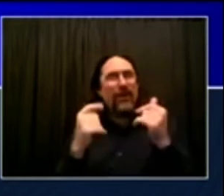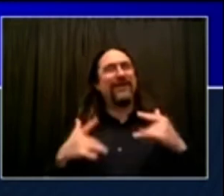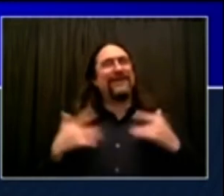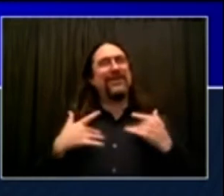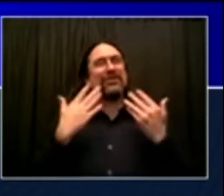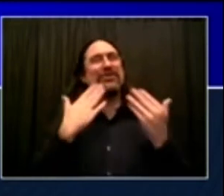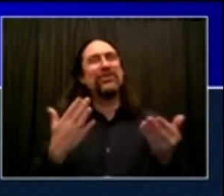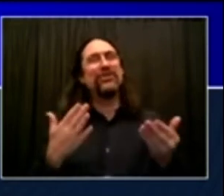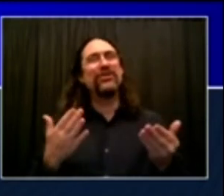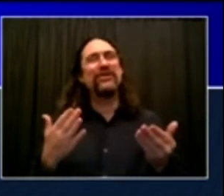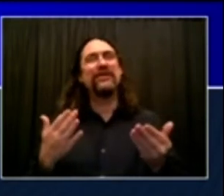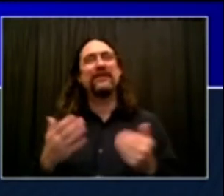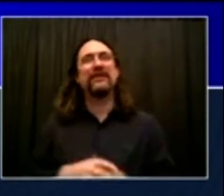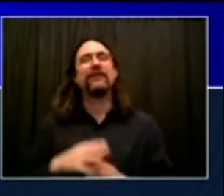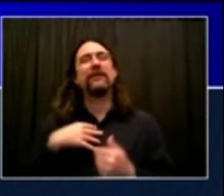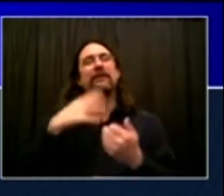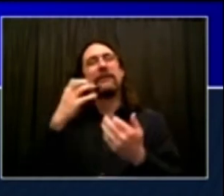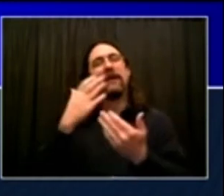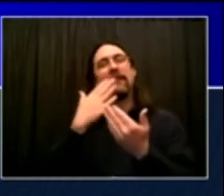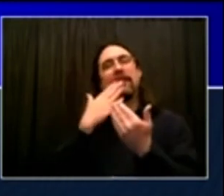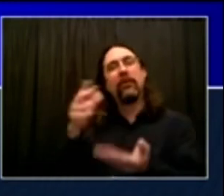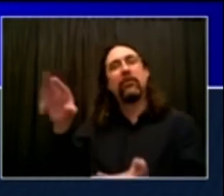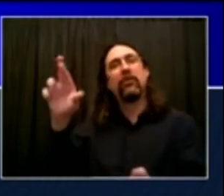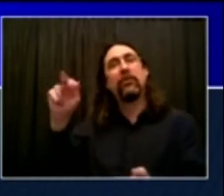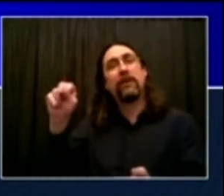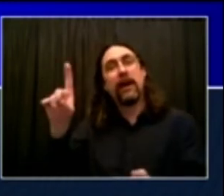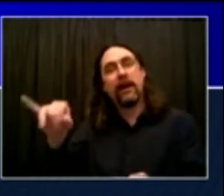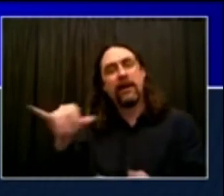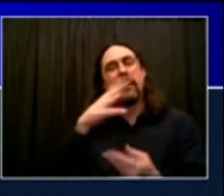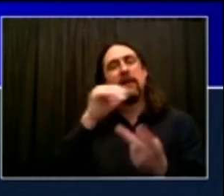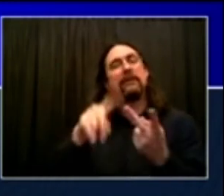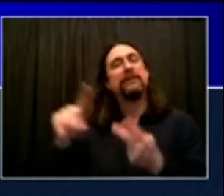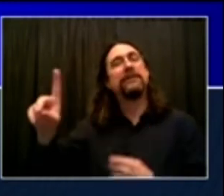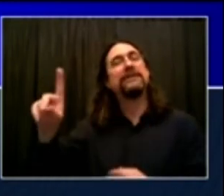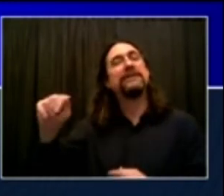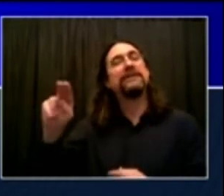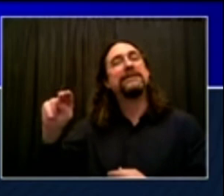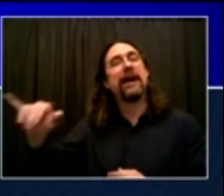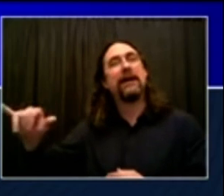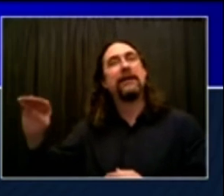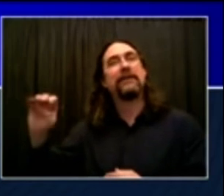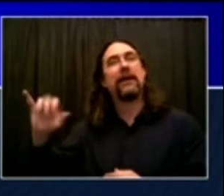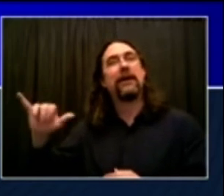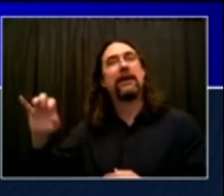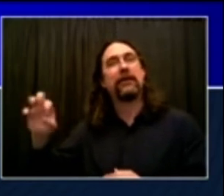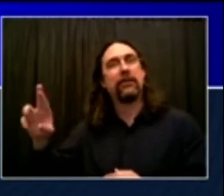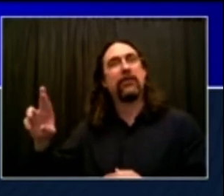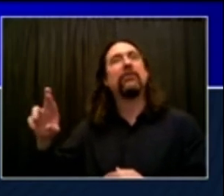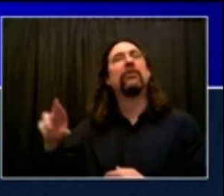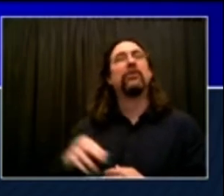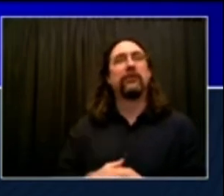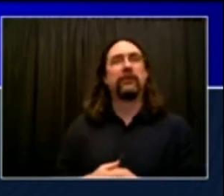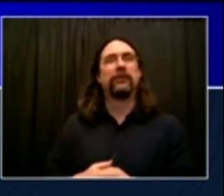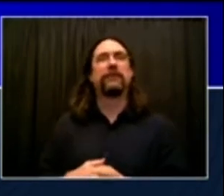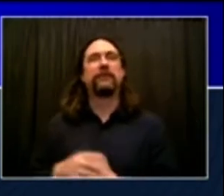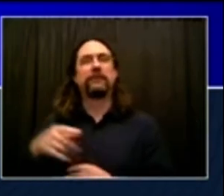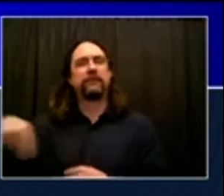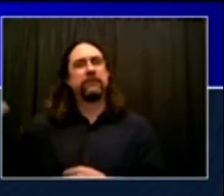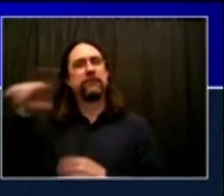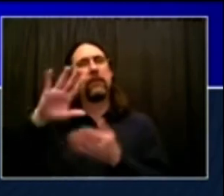doing so much to help us with the recovery, and the entire team. I've got to finish chewing for a